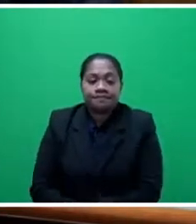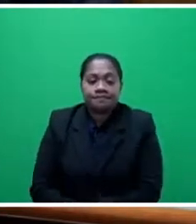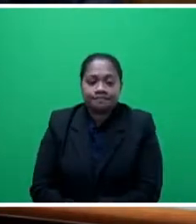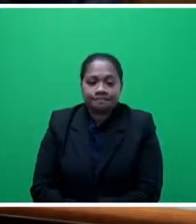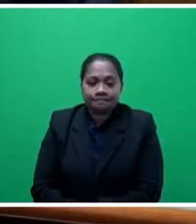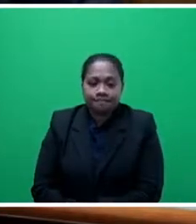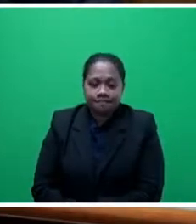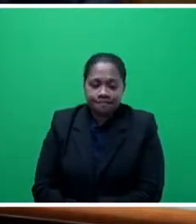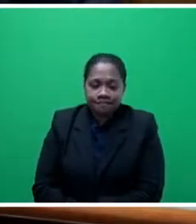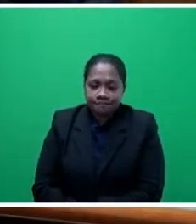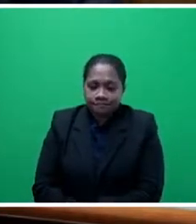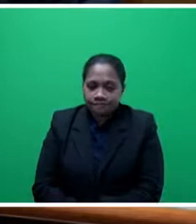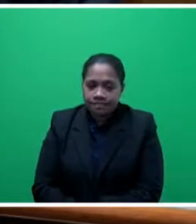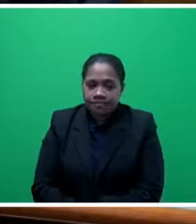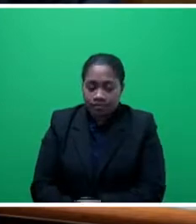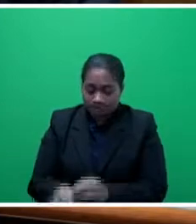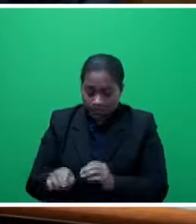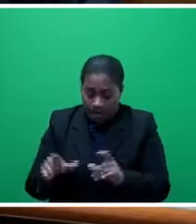local government